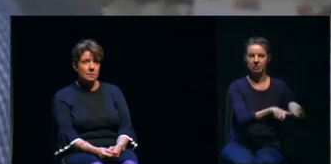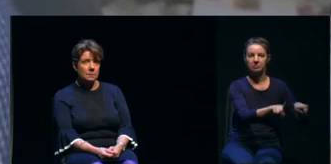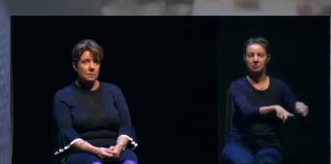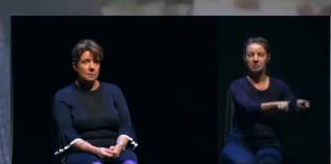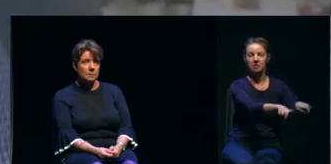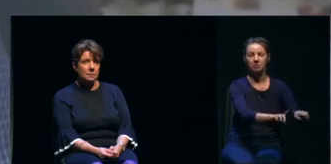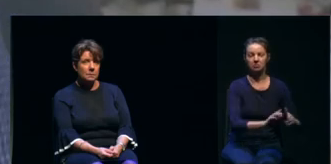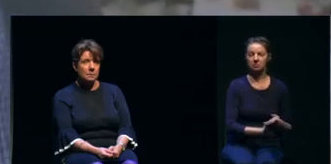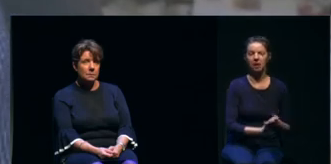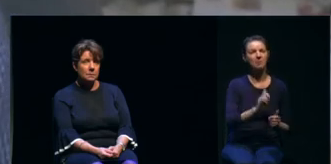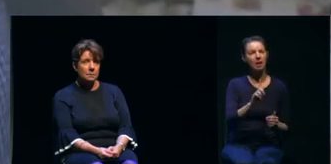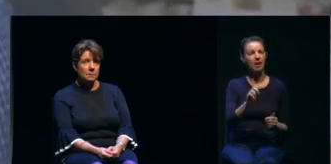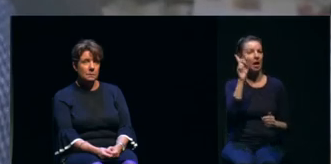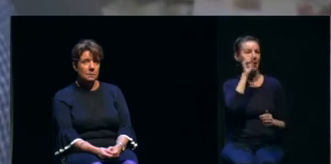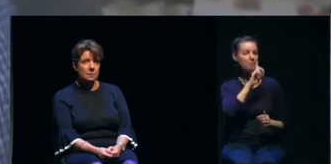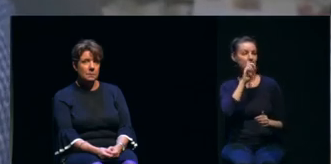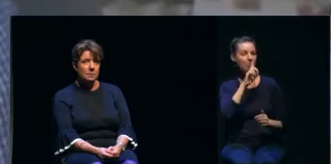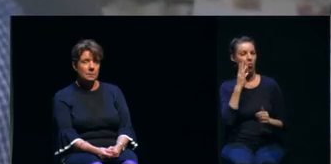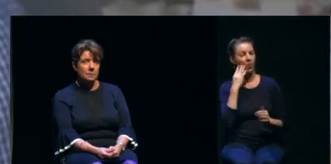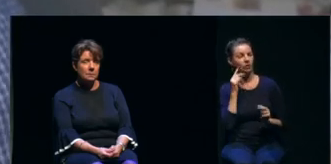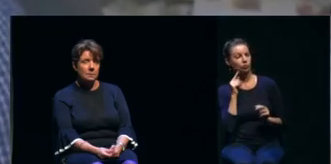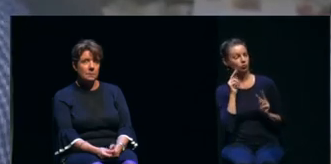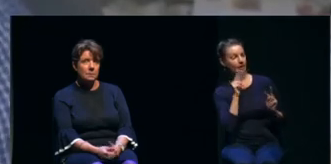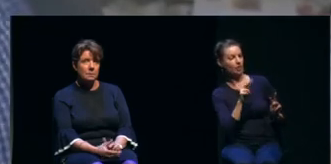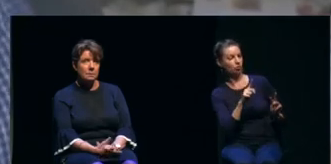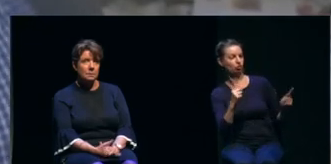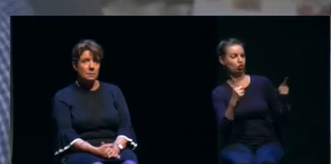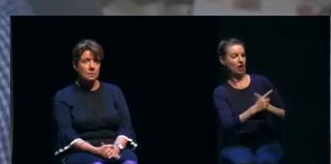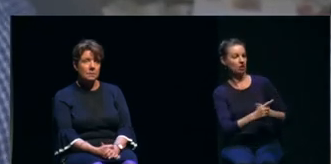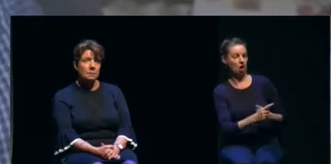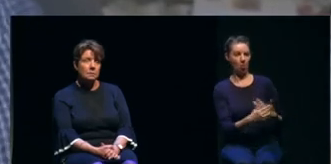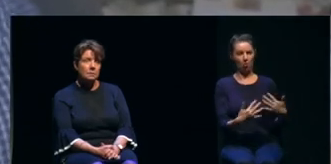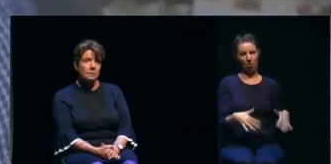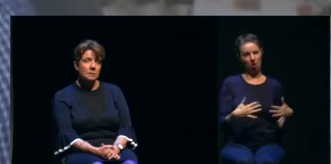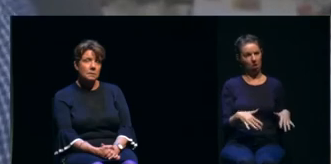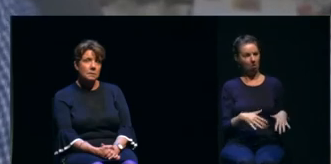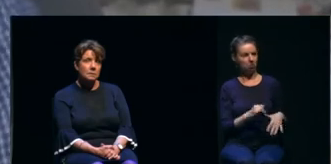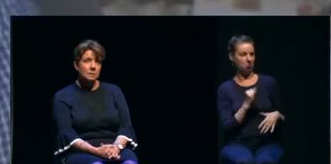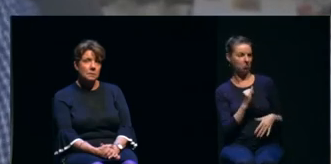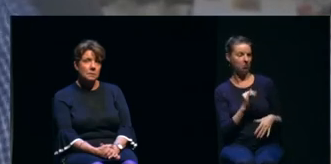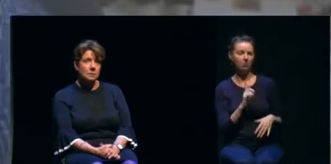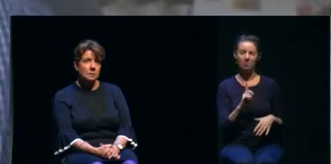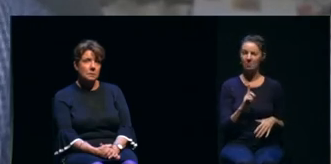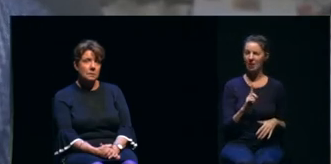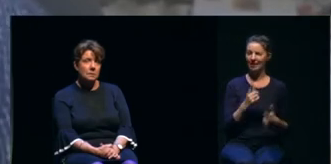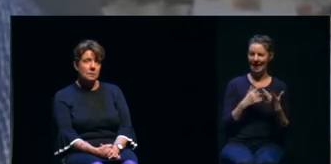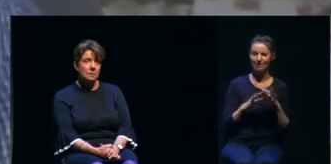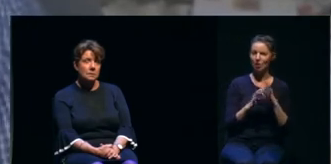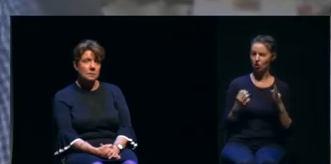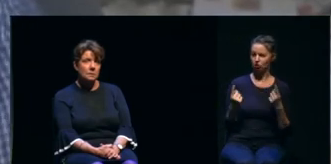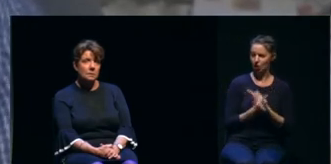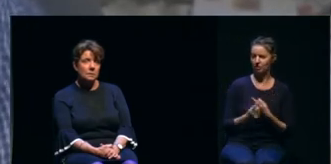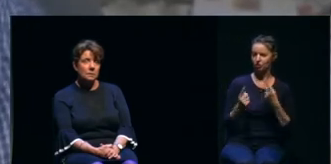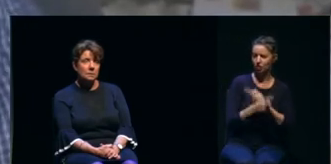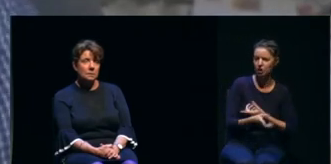are like, oh, well, that's a fancy and weird thing. Like, kind of, you're supposed to stay as you are. And it's not. Like, kind of, like, if you're not changing all the time and